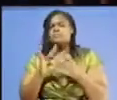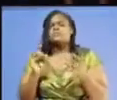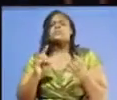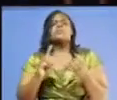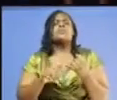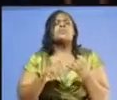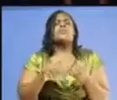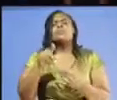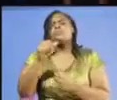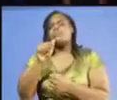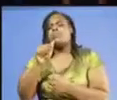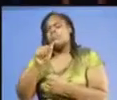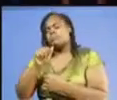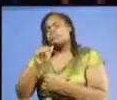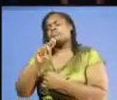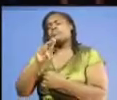Paul.